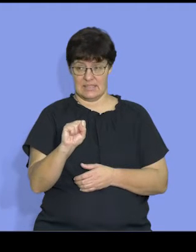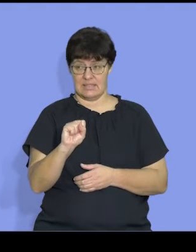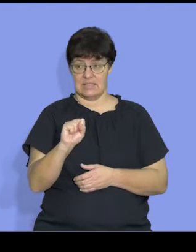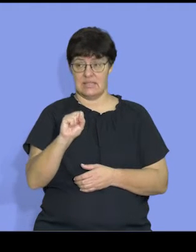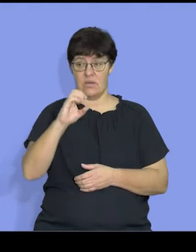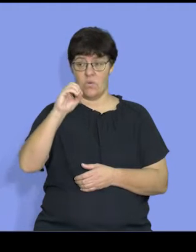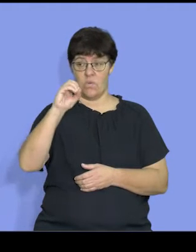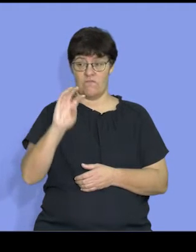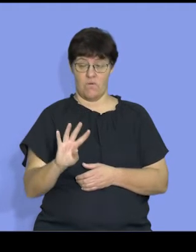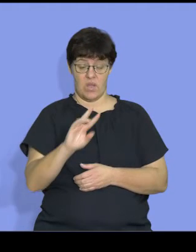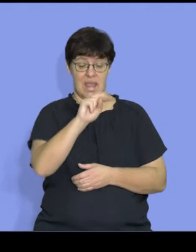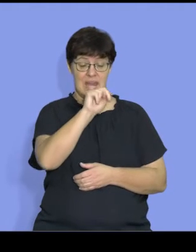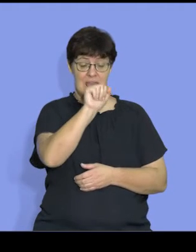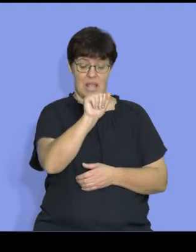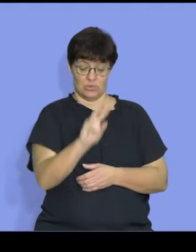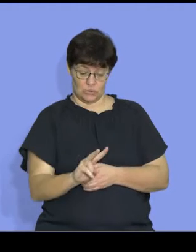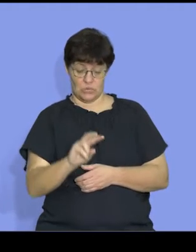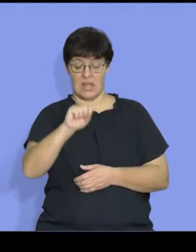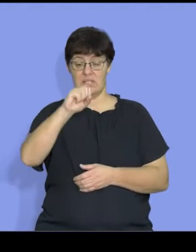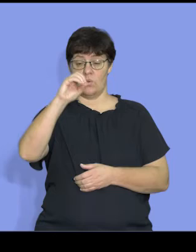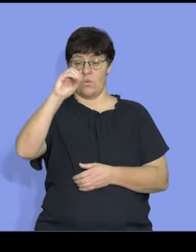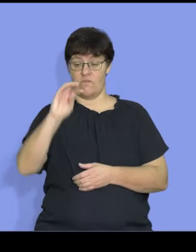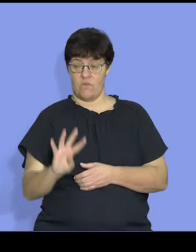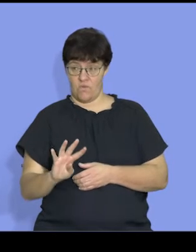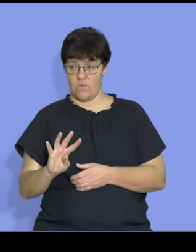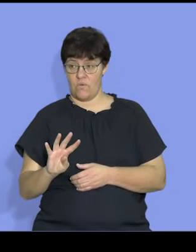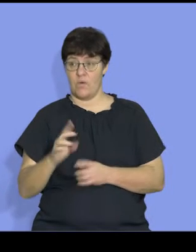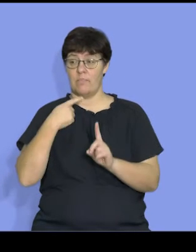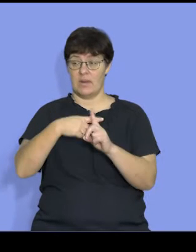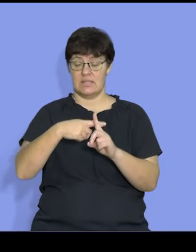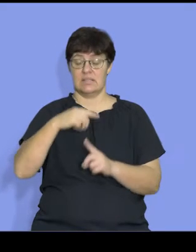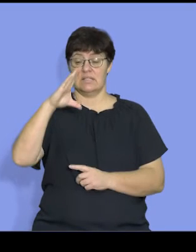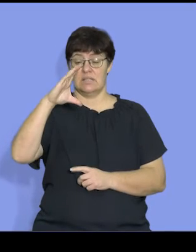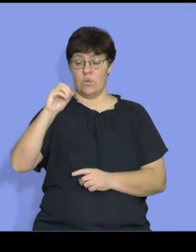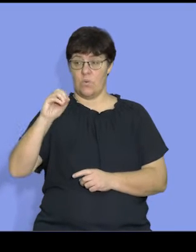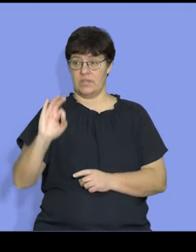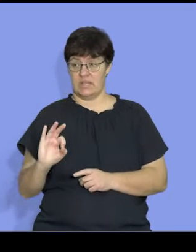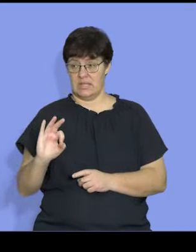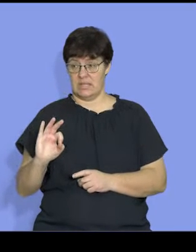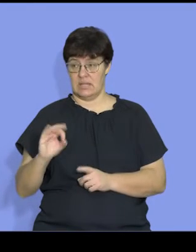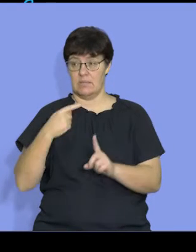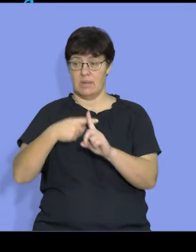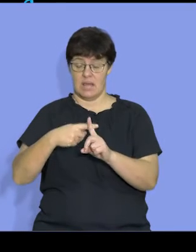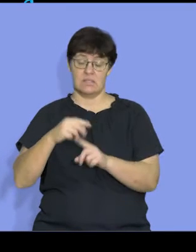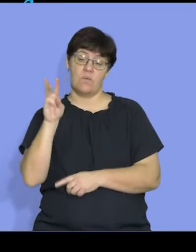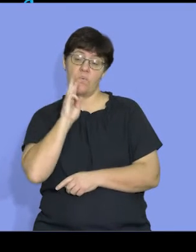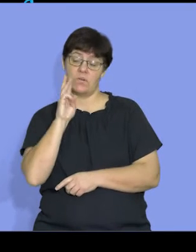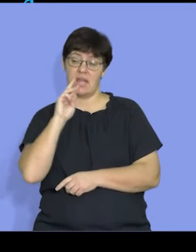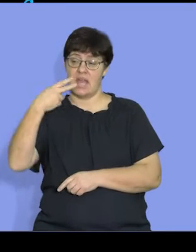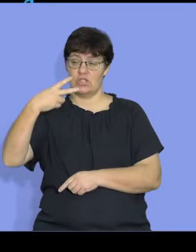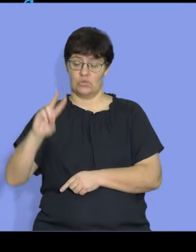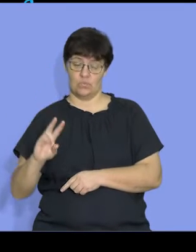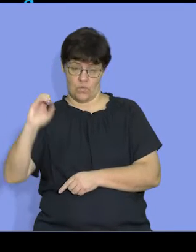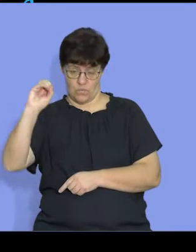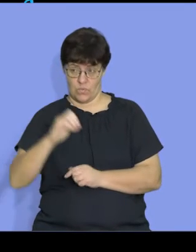SO4, okay, plus carbon dioxide plus water, okay? So this